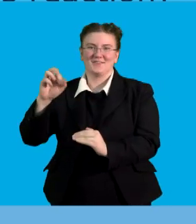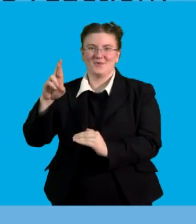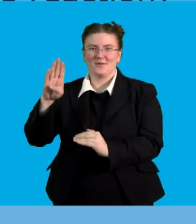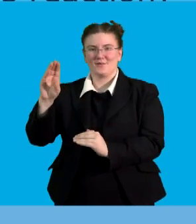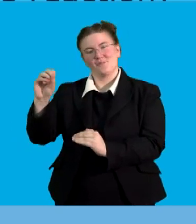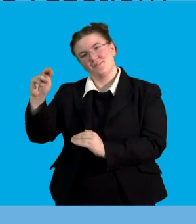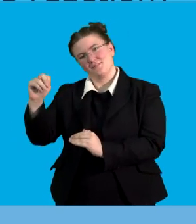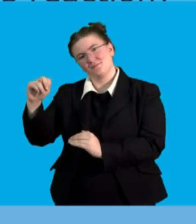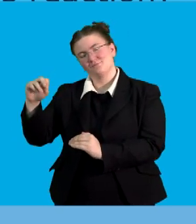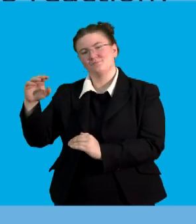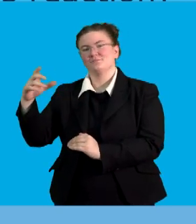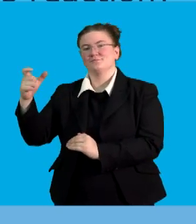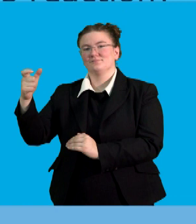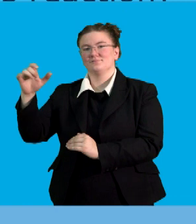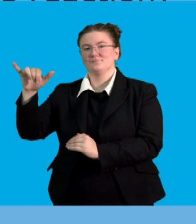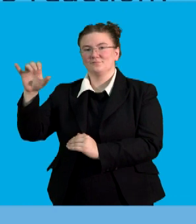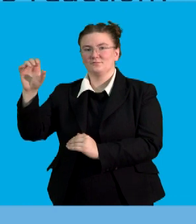is going to be our carbon